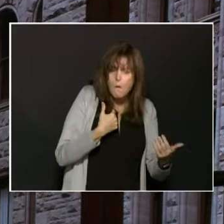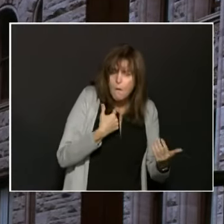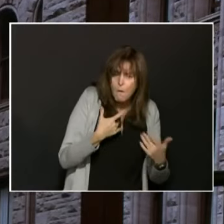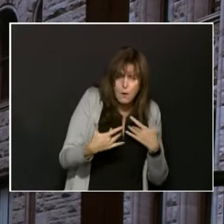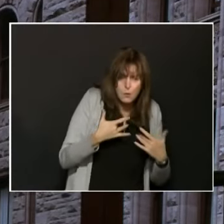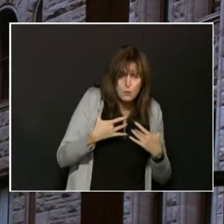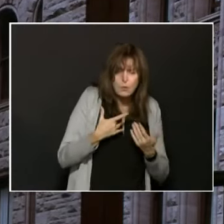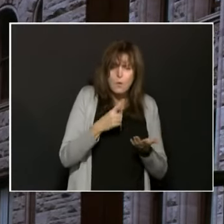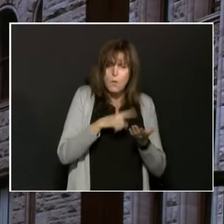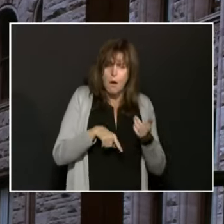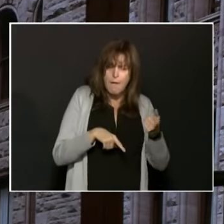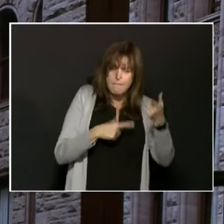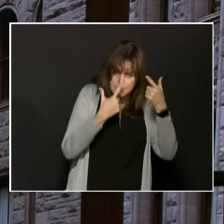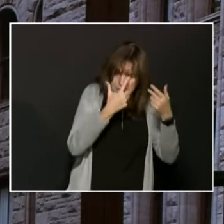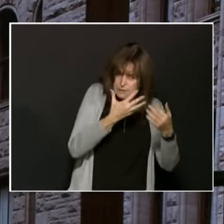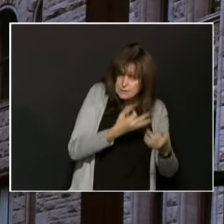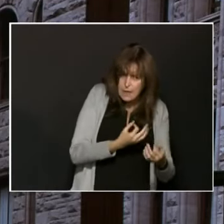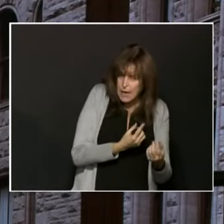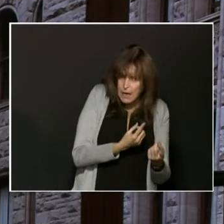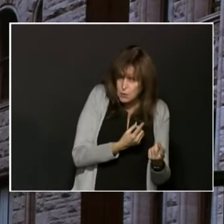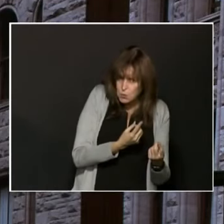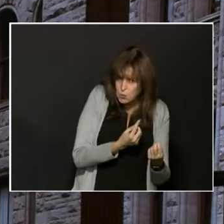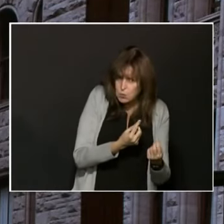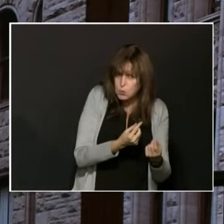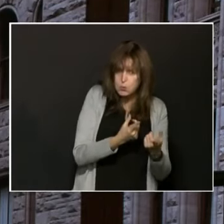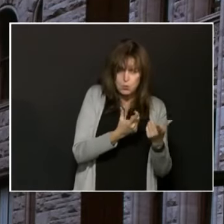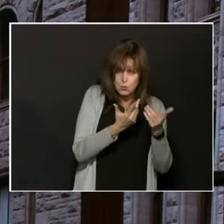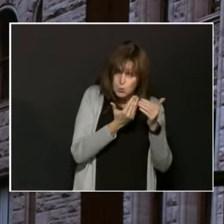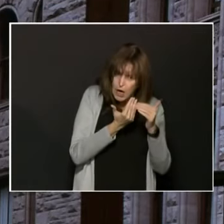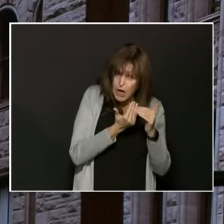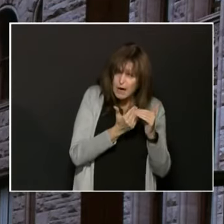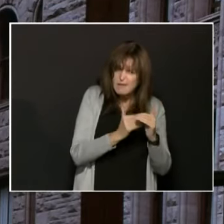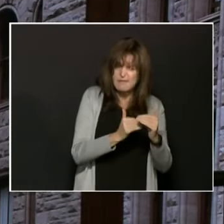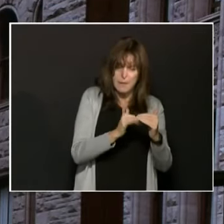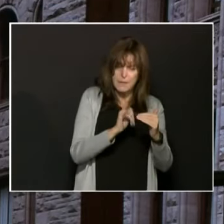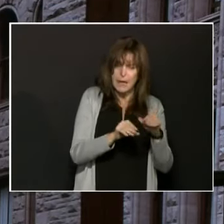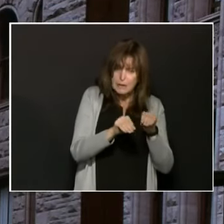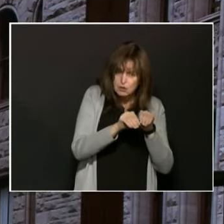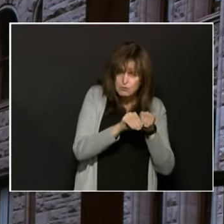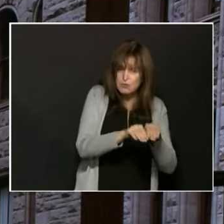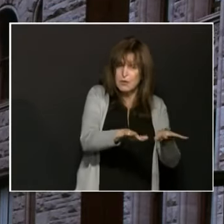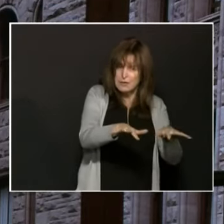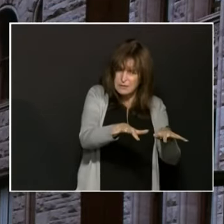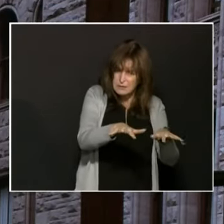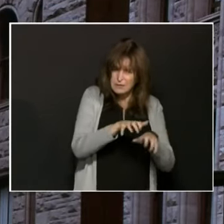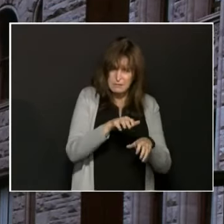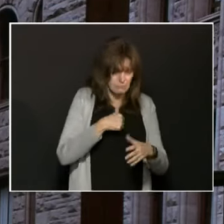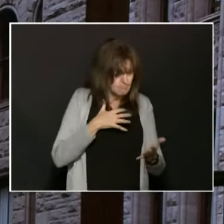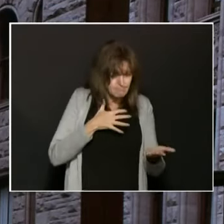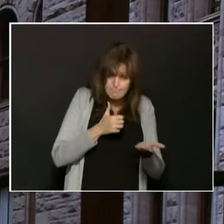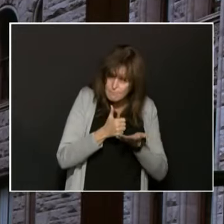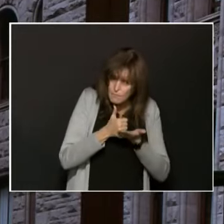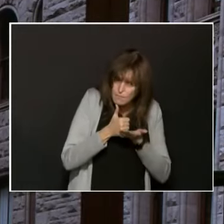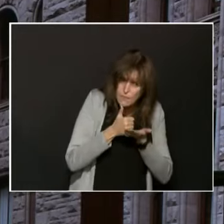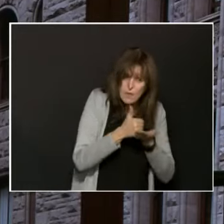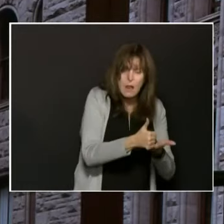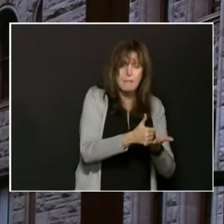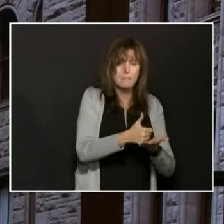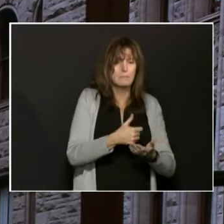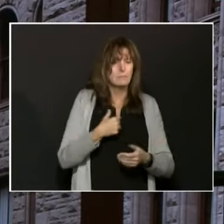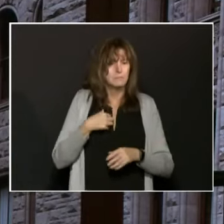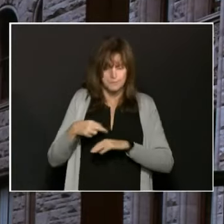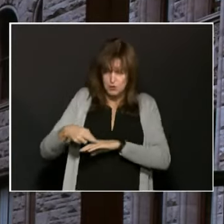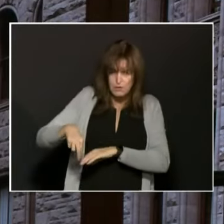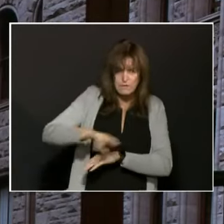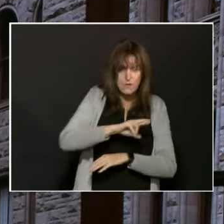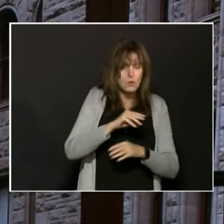at this time to seek to try and curtail that spread, and what else we can do to assist. We're giving him extra staffing to help out in the case